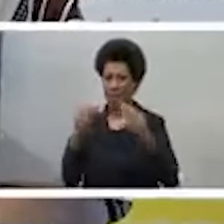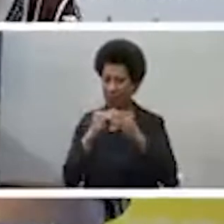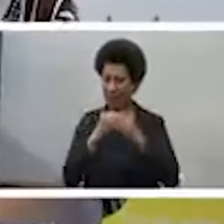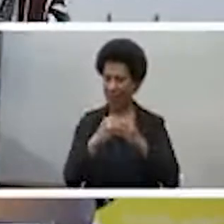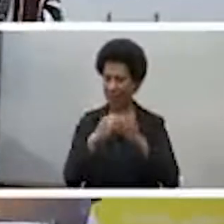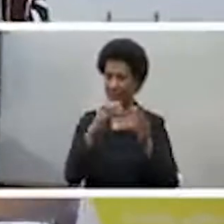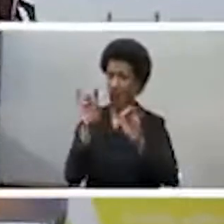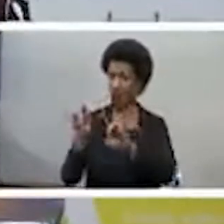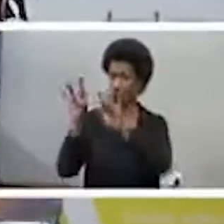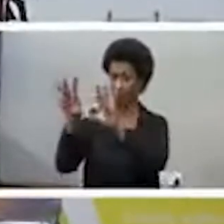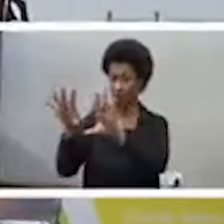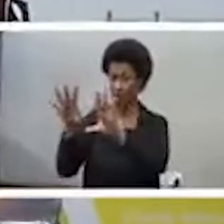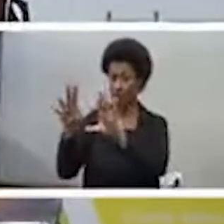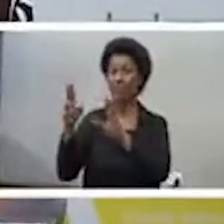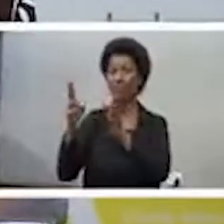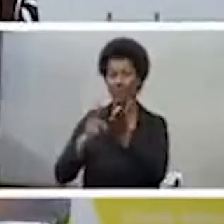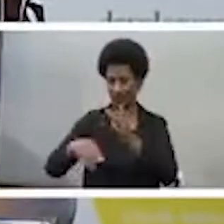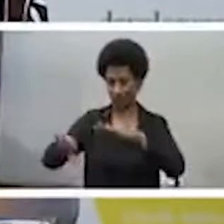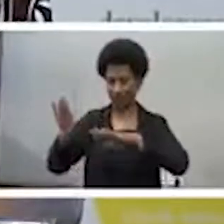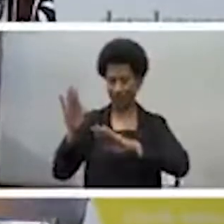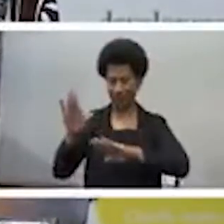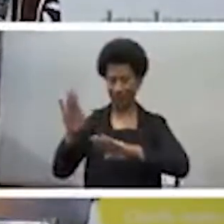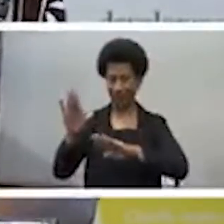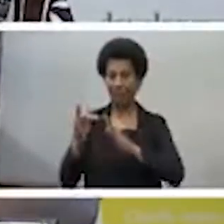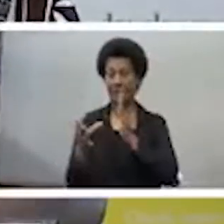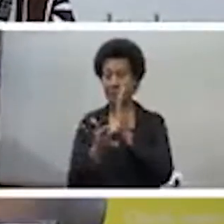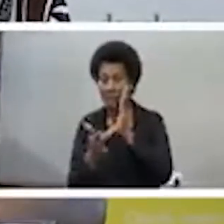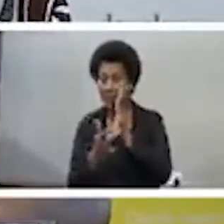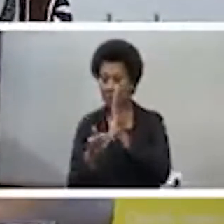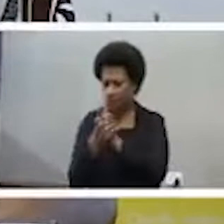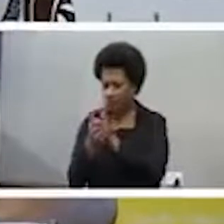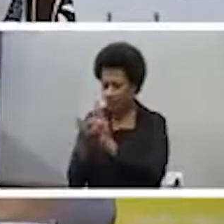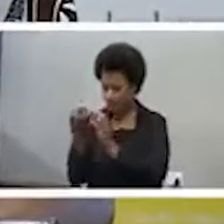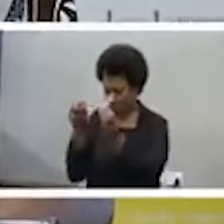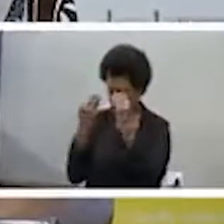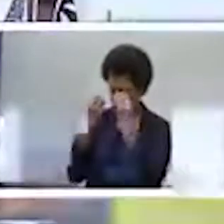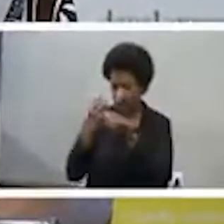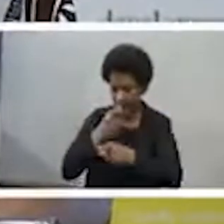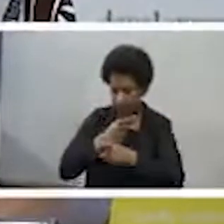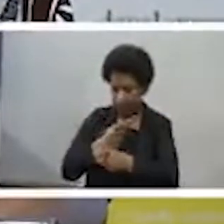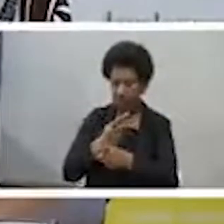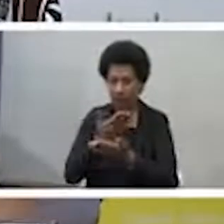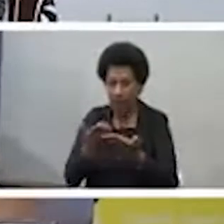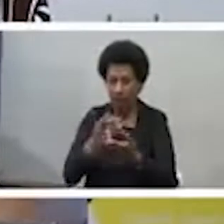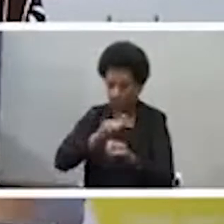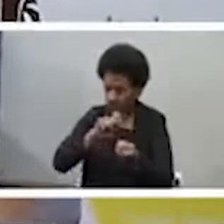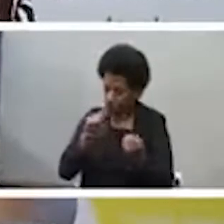Zealand. Their technical expertise and guidance provide us with the momentum to make real